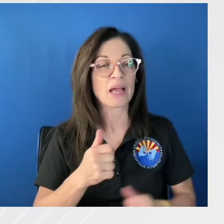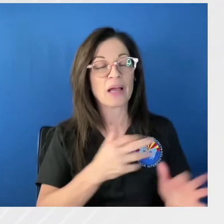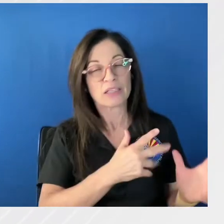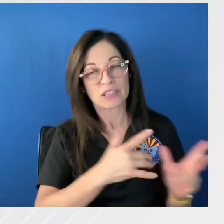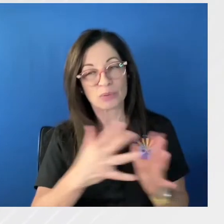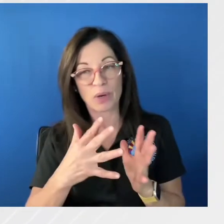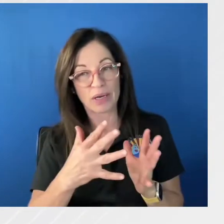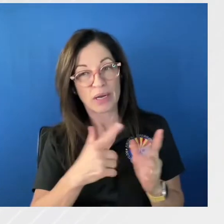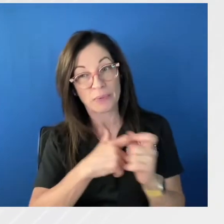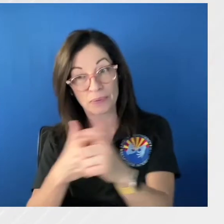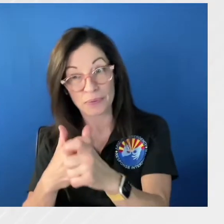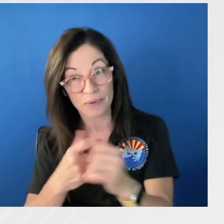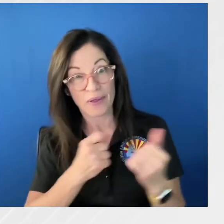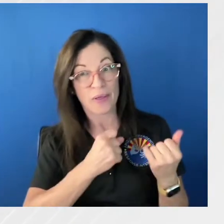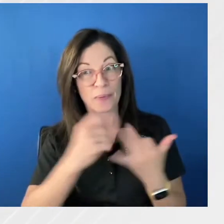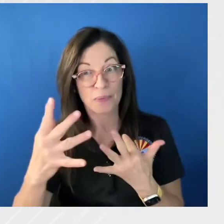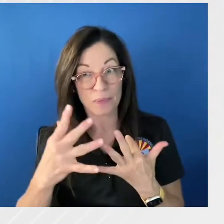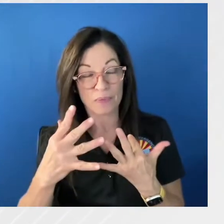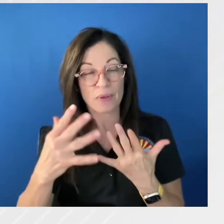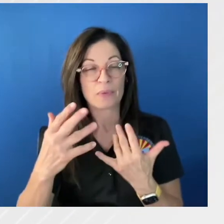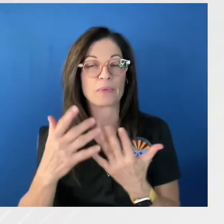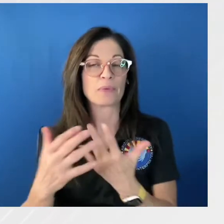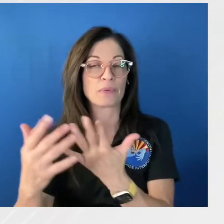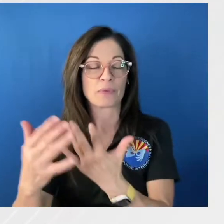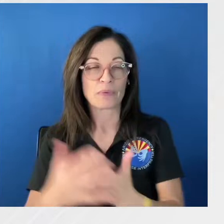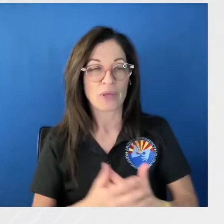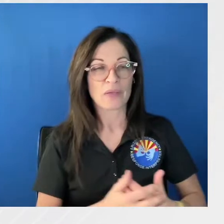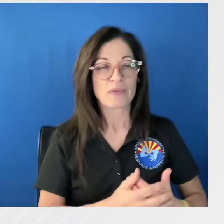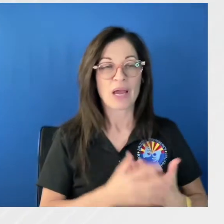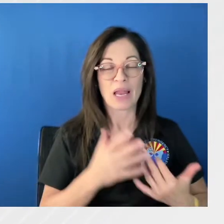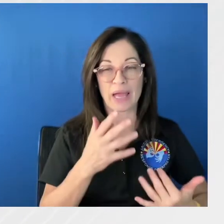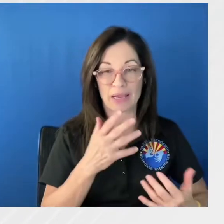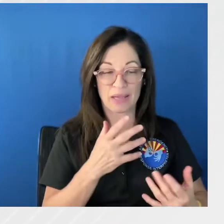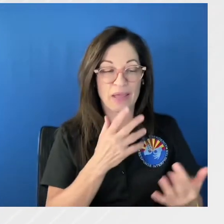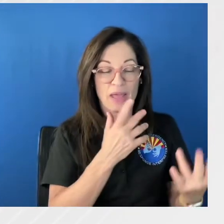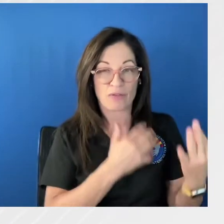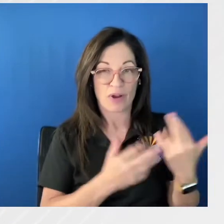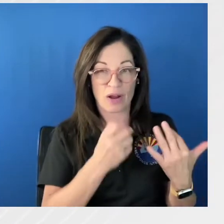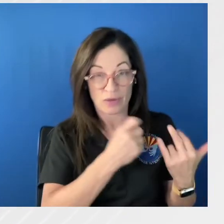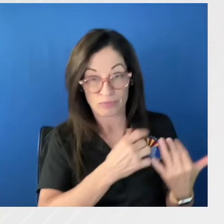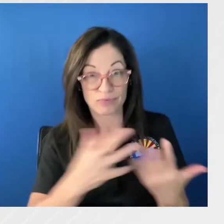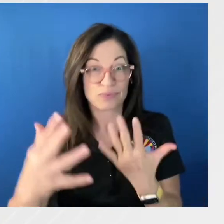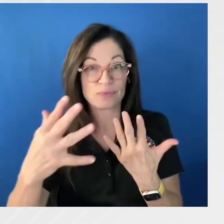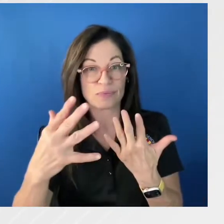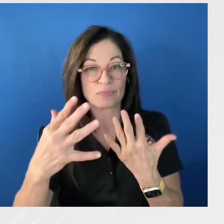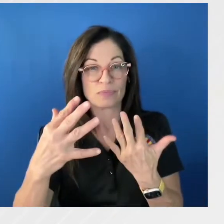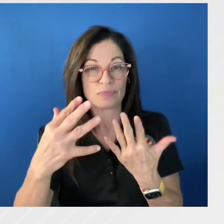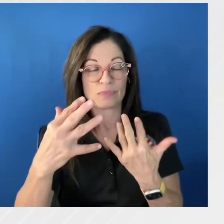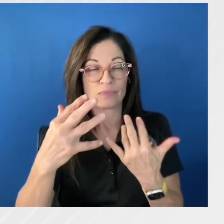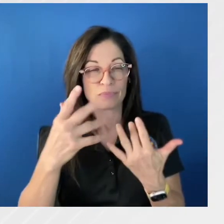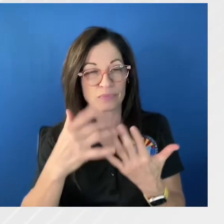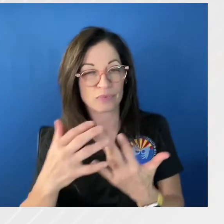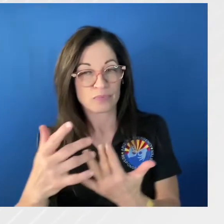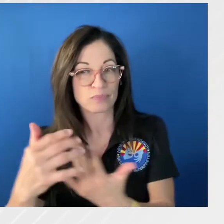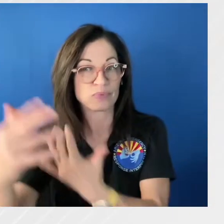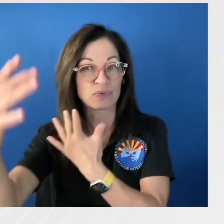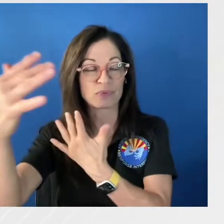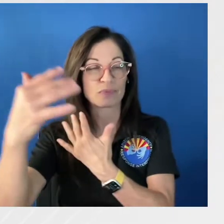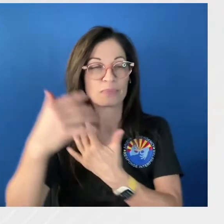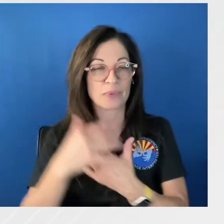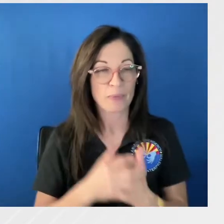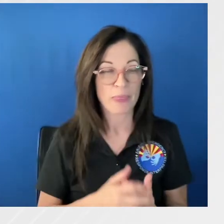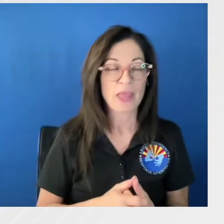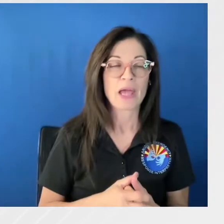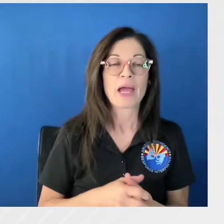to a walk. It was like a breathing, eating animal. It would take a big breath in, you would see that big column go up, the rate of spread would increase, and then it